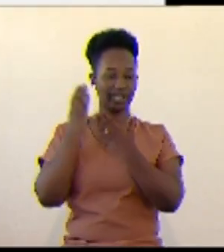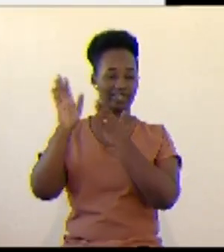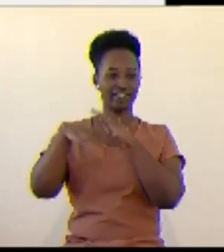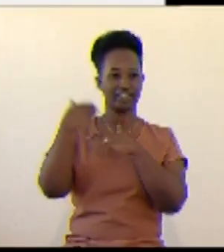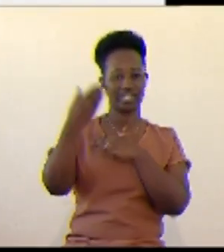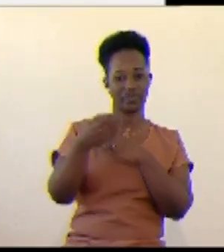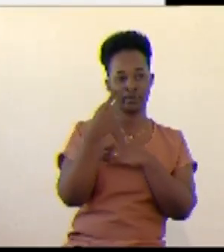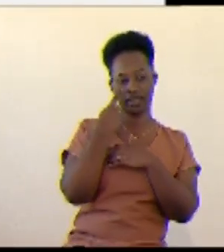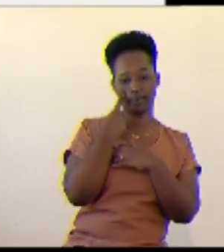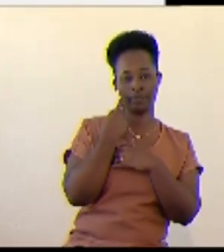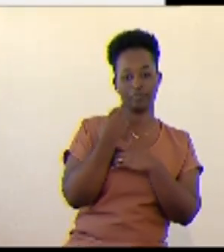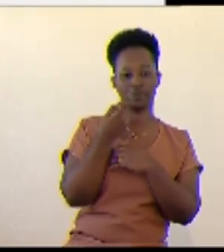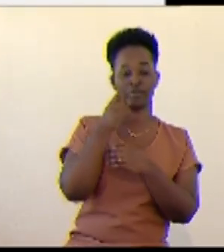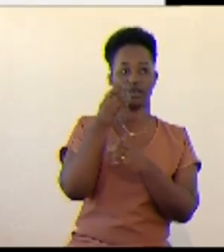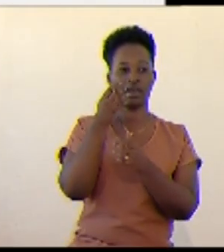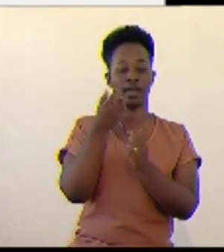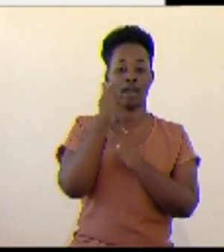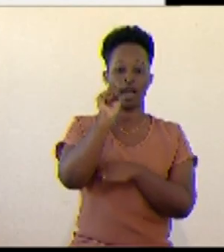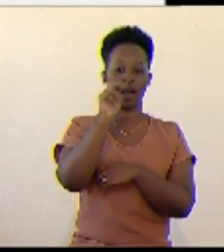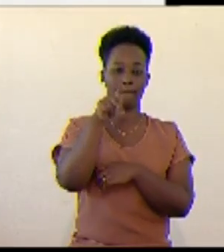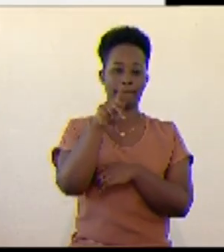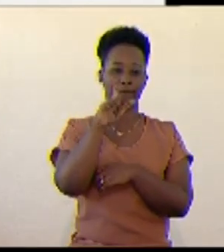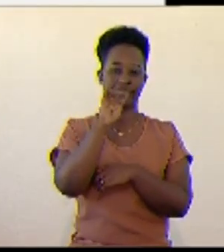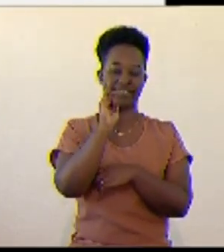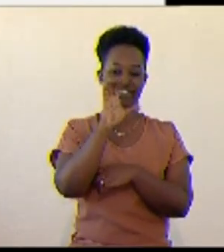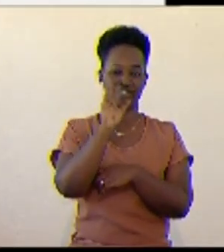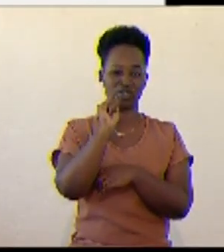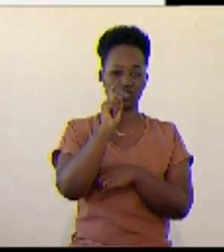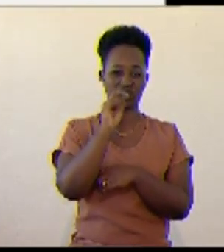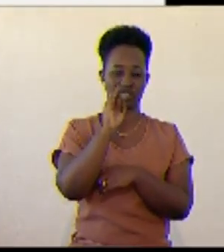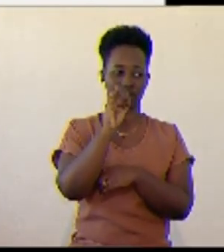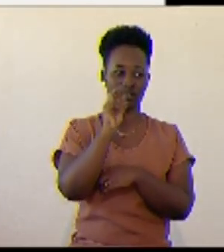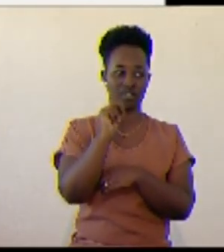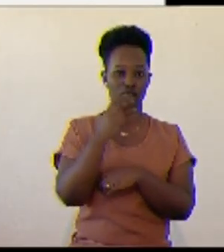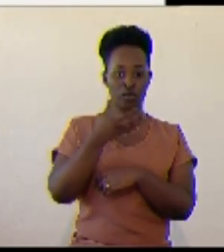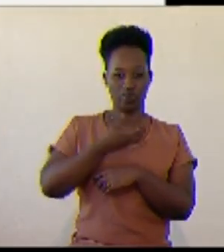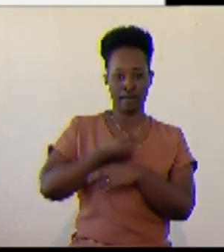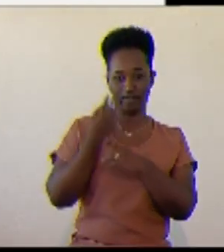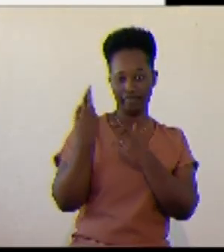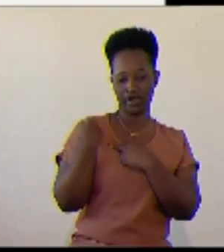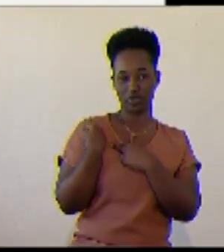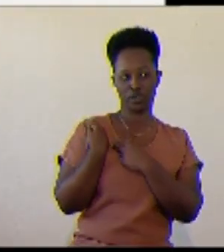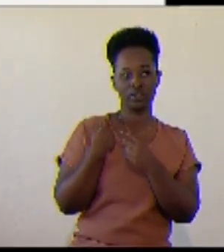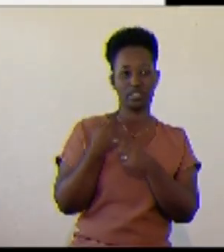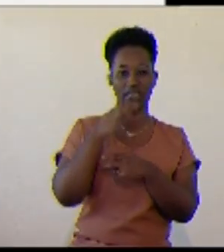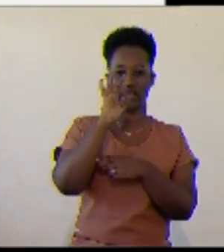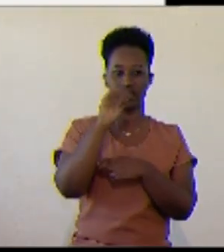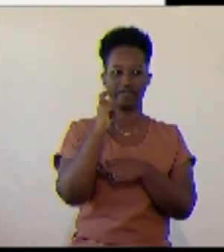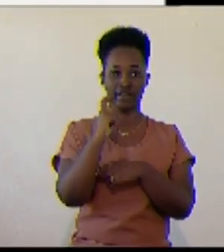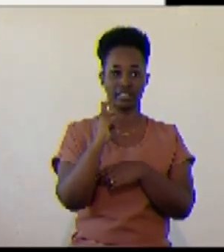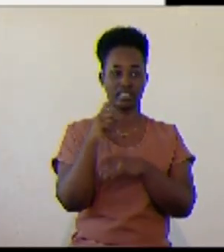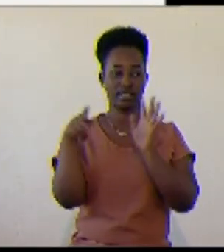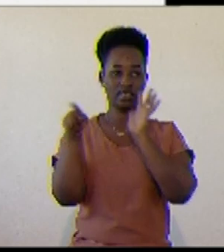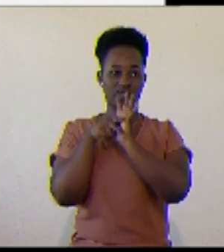the application, we have our function f of x, which is equal to 4q